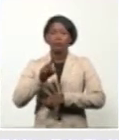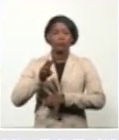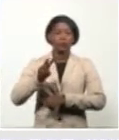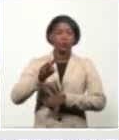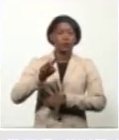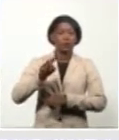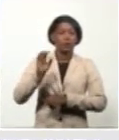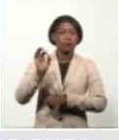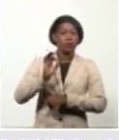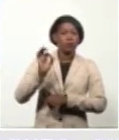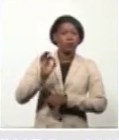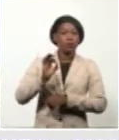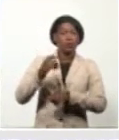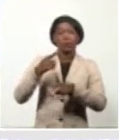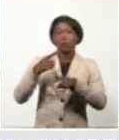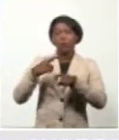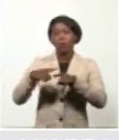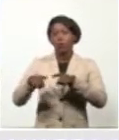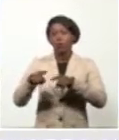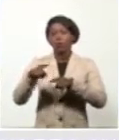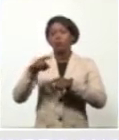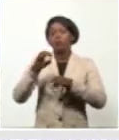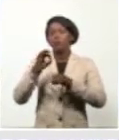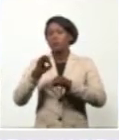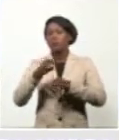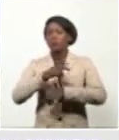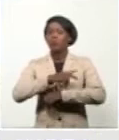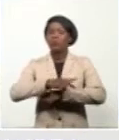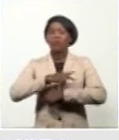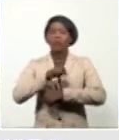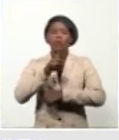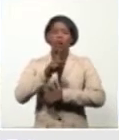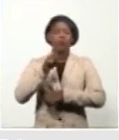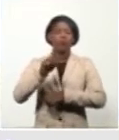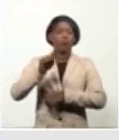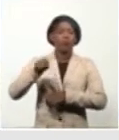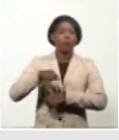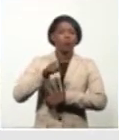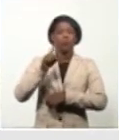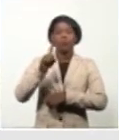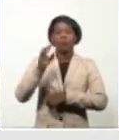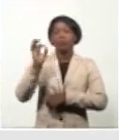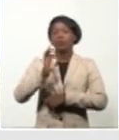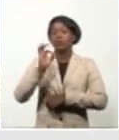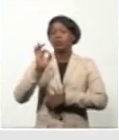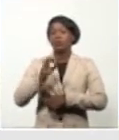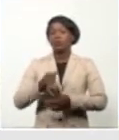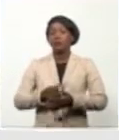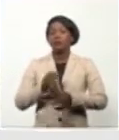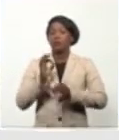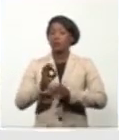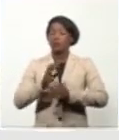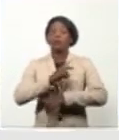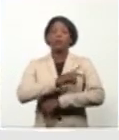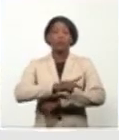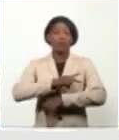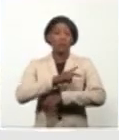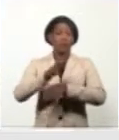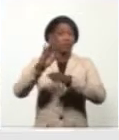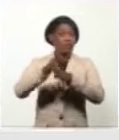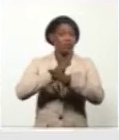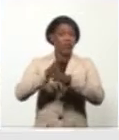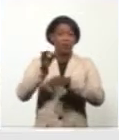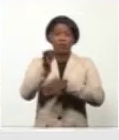fatality, and Saint Vincent and the Grenadines 11%. Of course, these are countries which